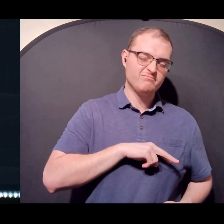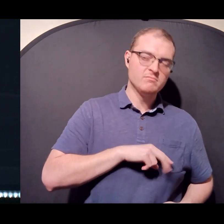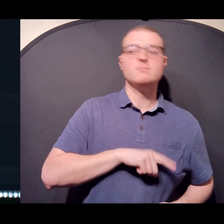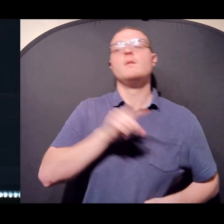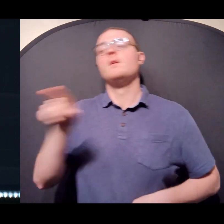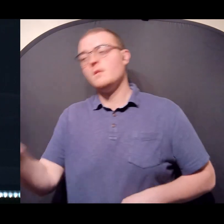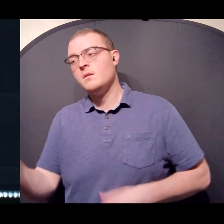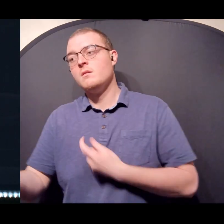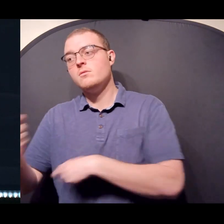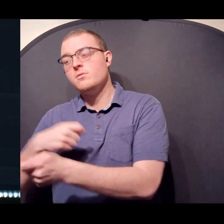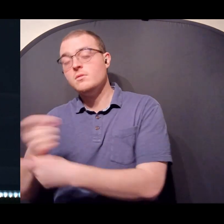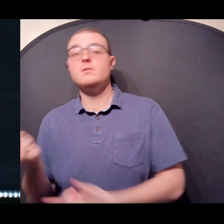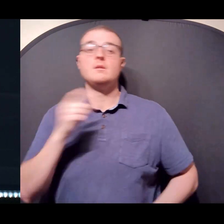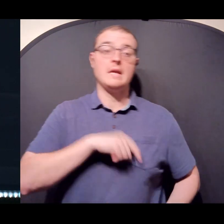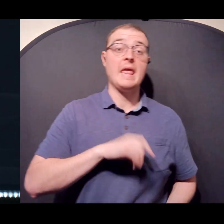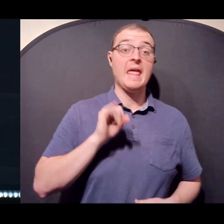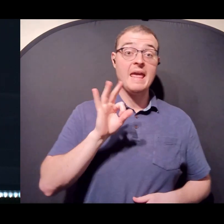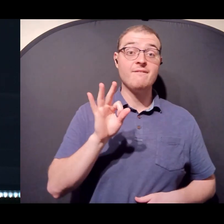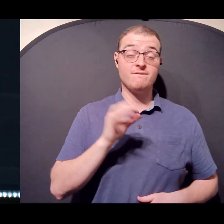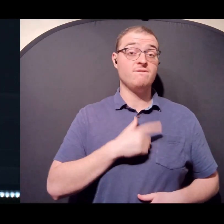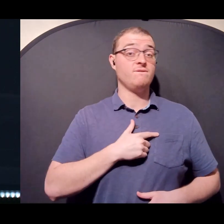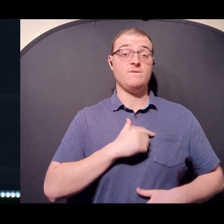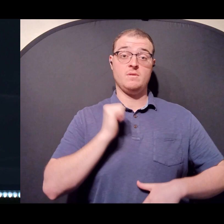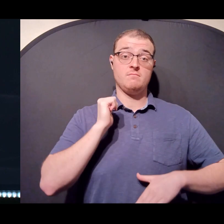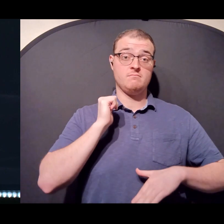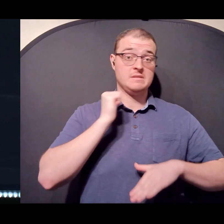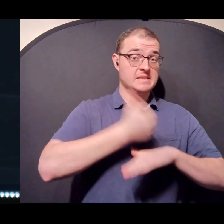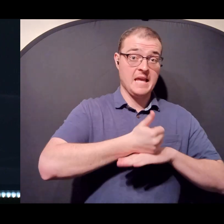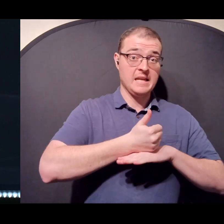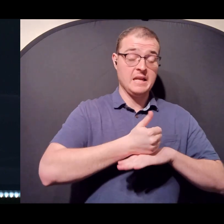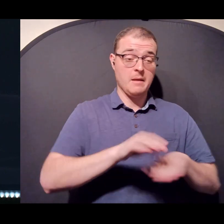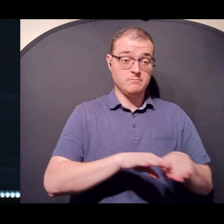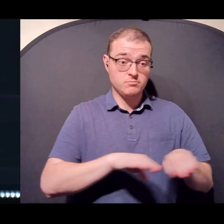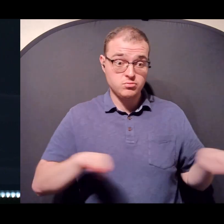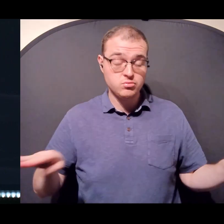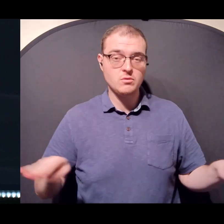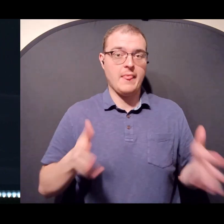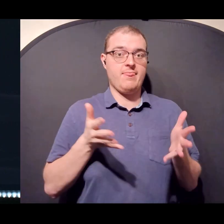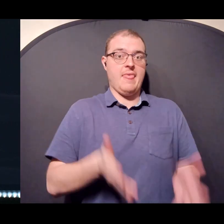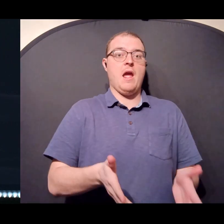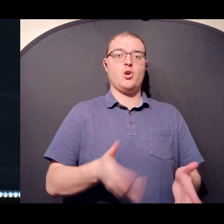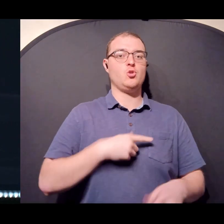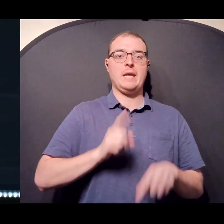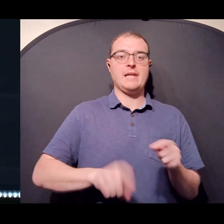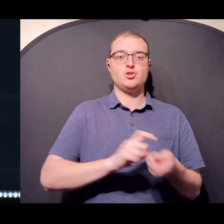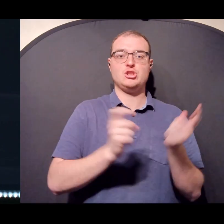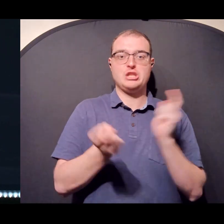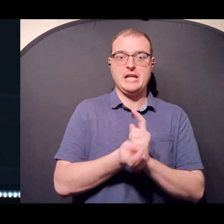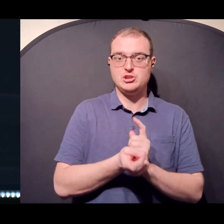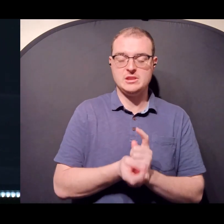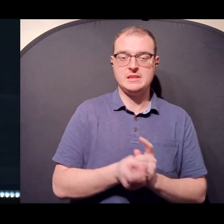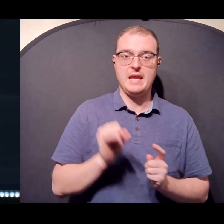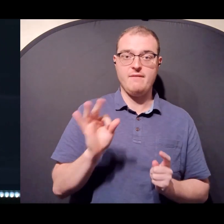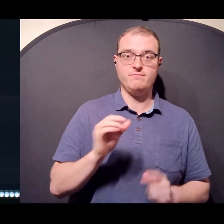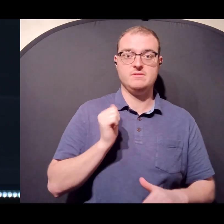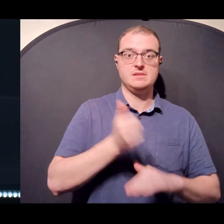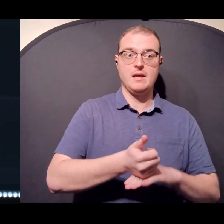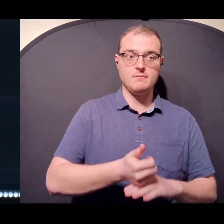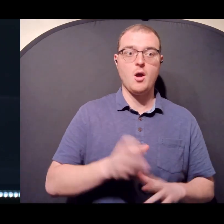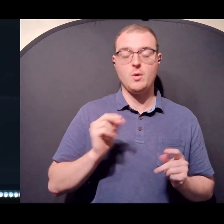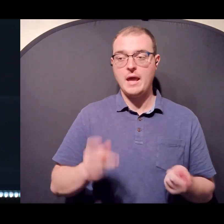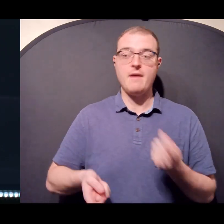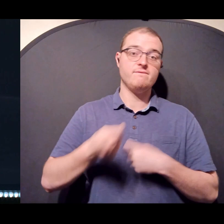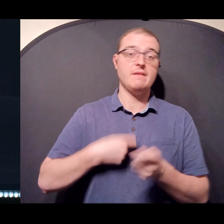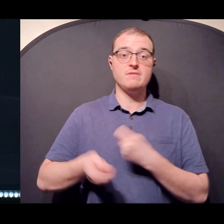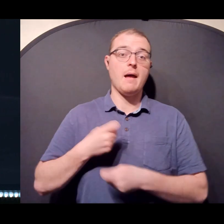because once you install it, it's there. You can't just go over it, and it changes the whole vibe of the house, okay? I watch a lot of